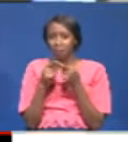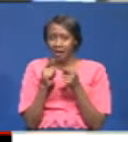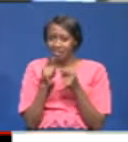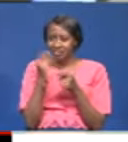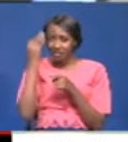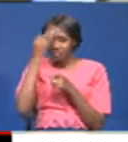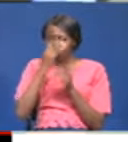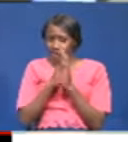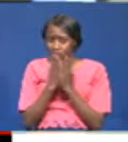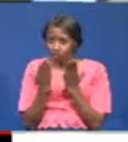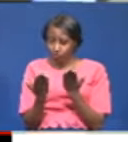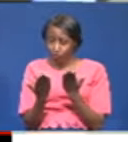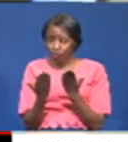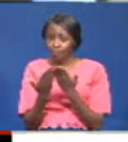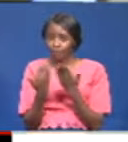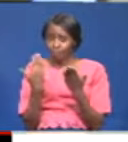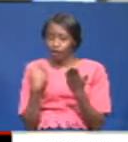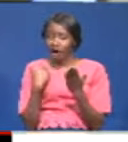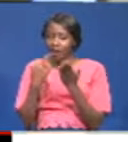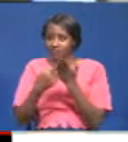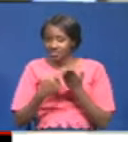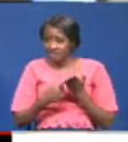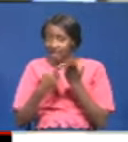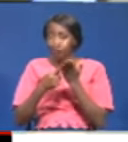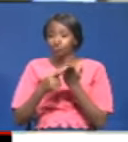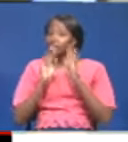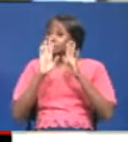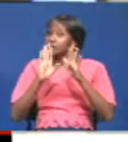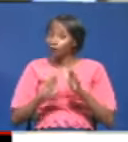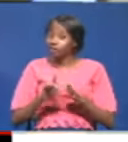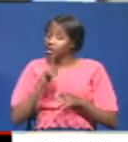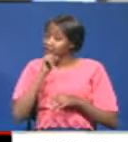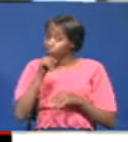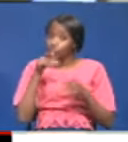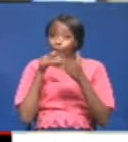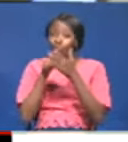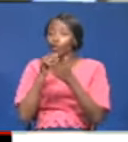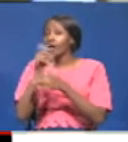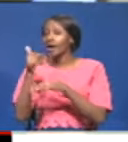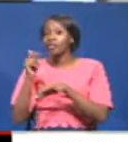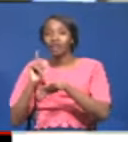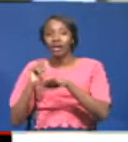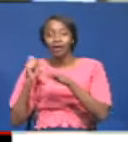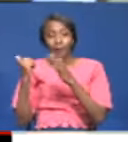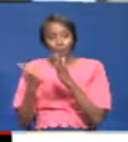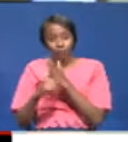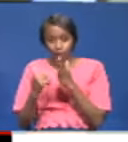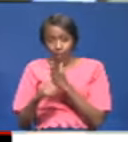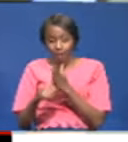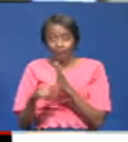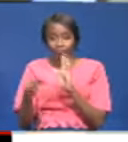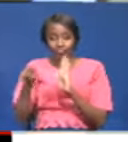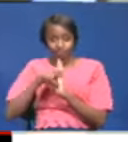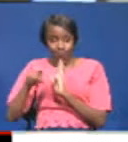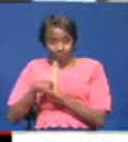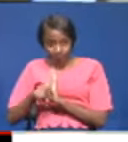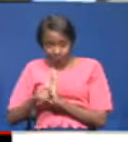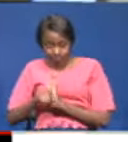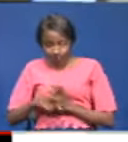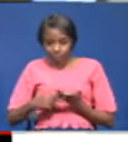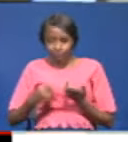how we had this discussion. I mean, it's high time you do it. Now, my problem with them, our problem with them is this. In the